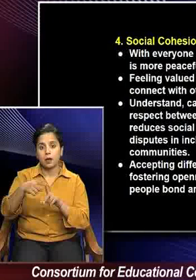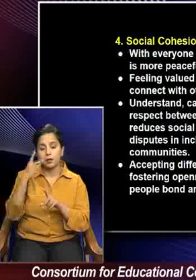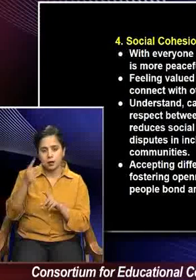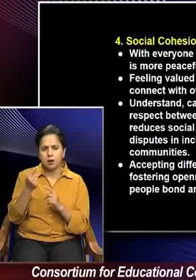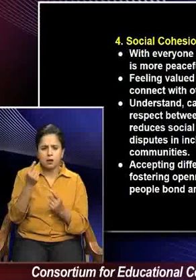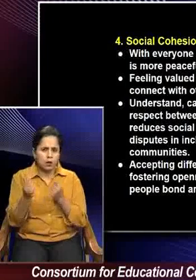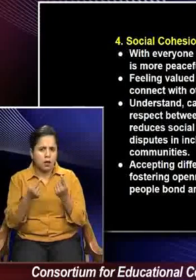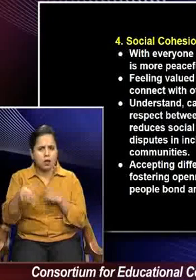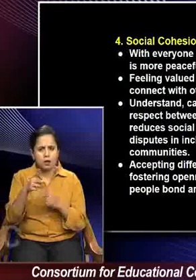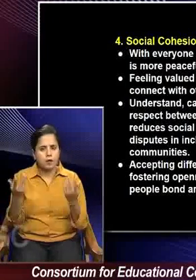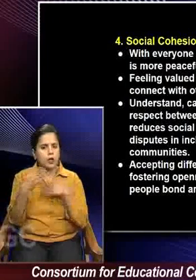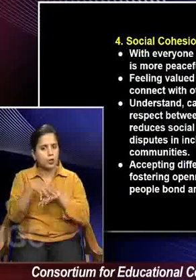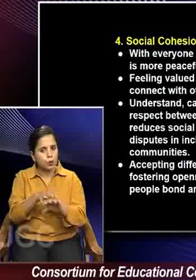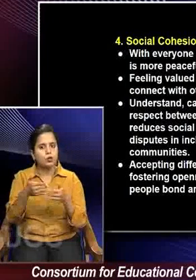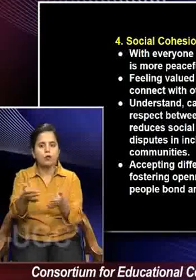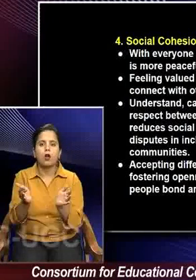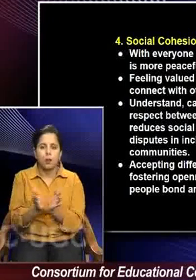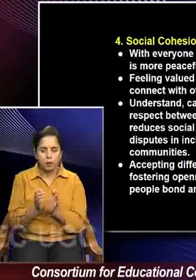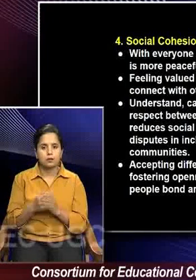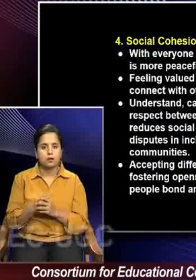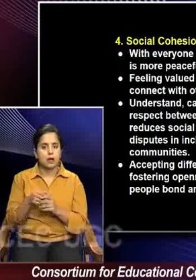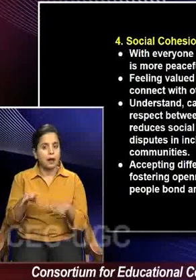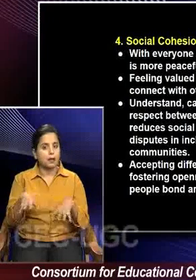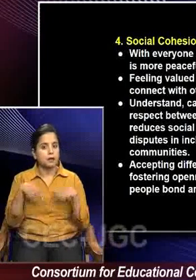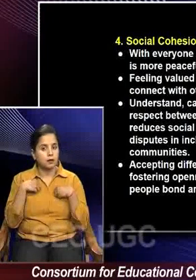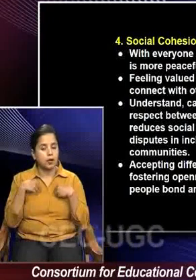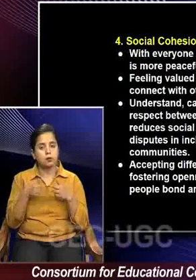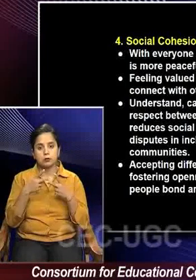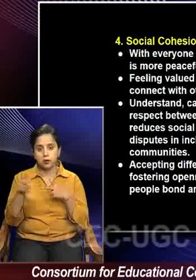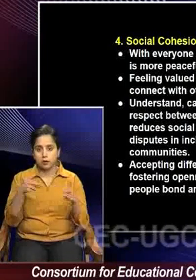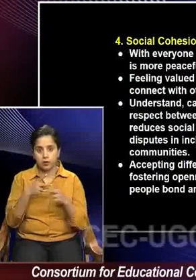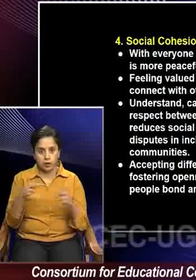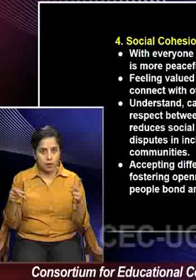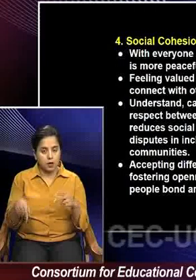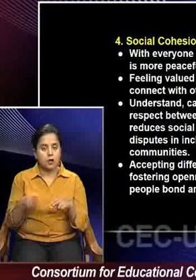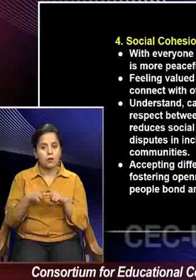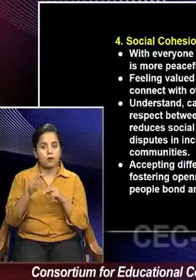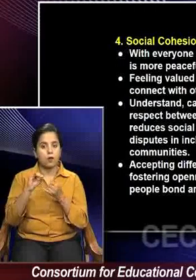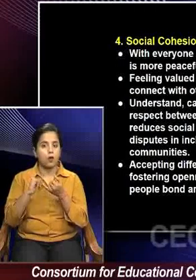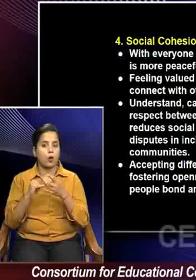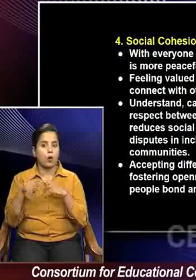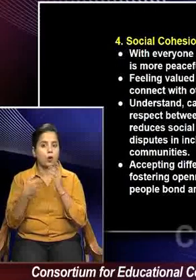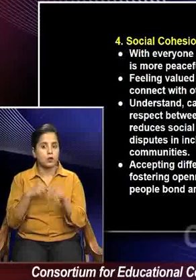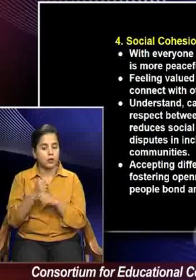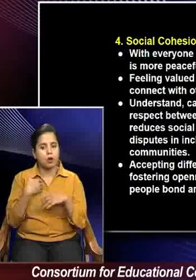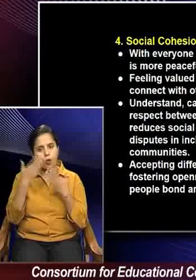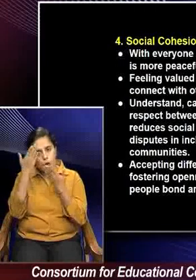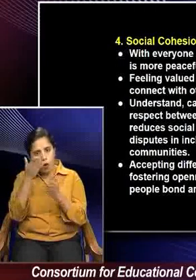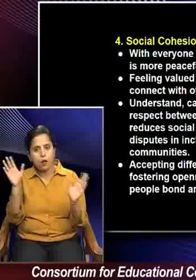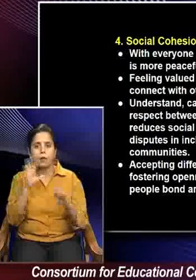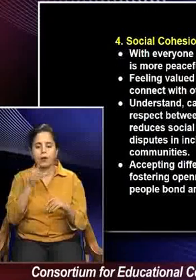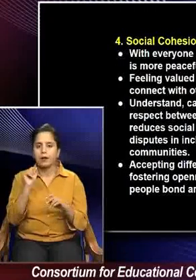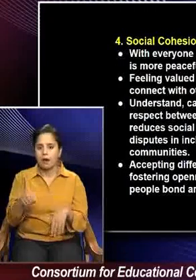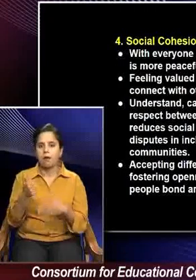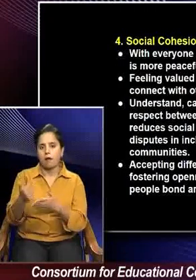in inclusive communities. Accepting differences and fostering the openness can really